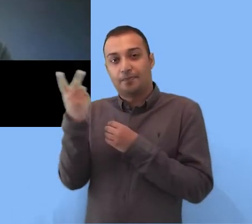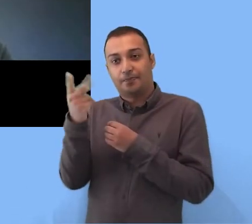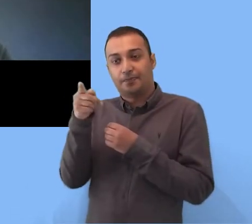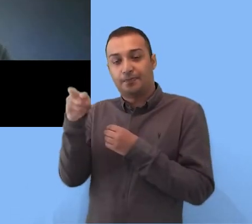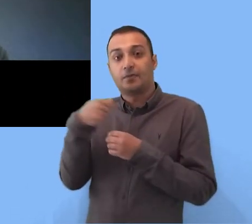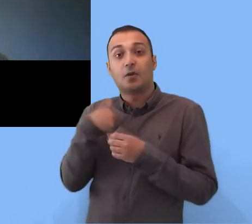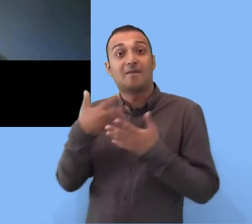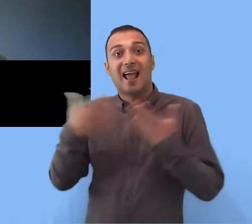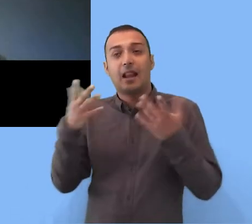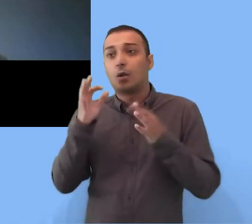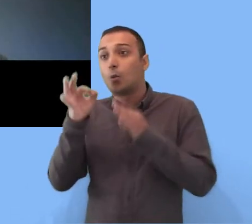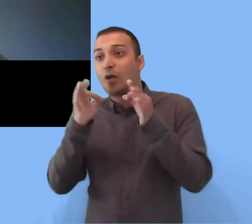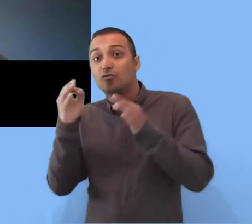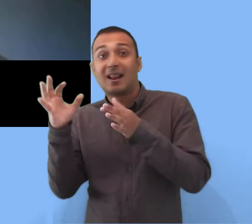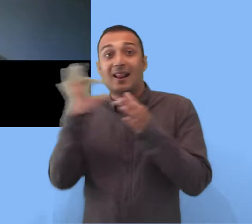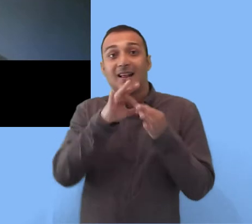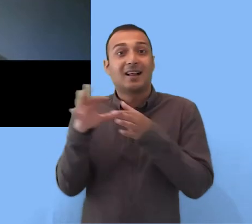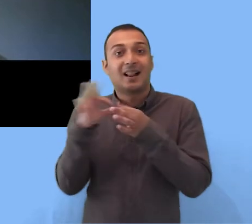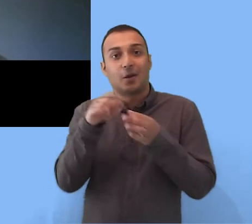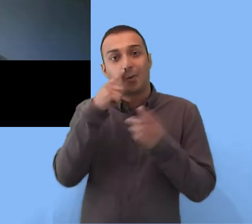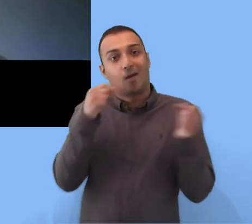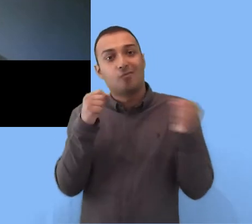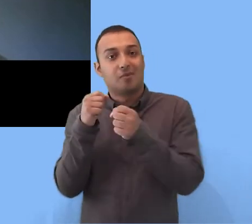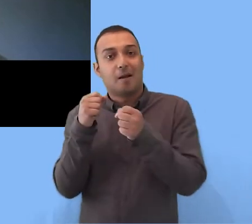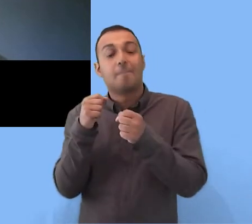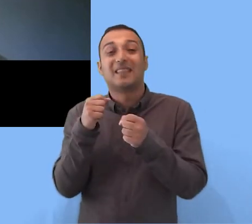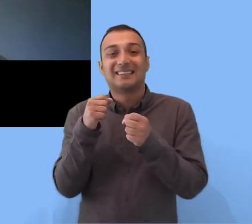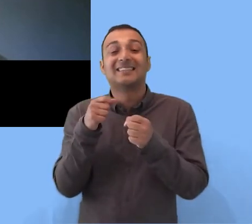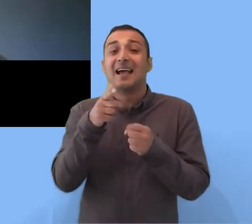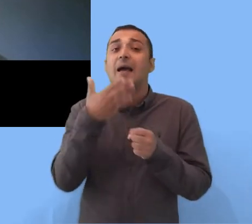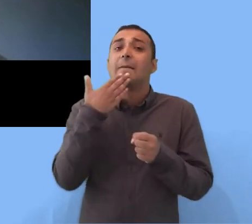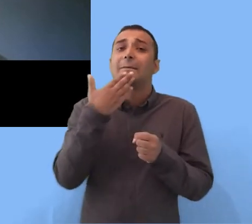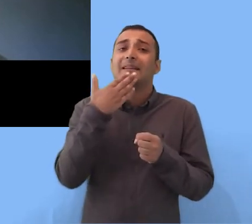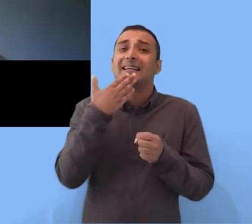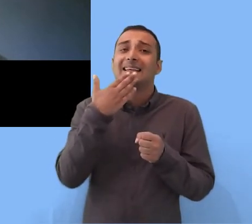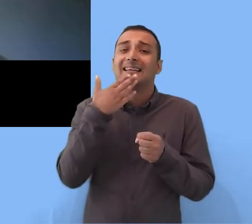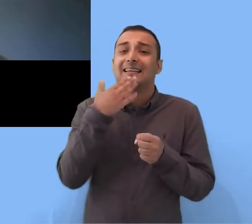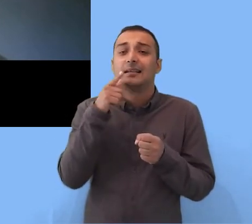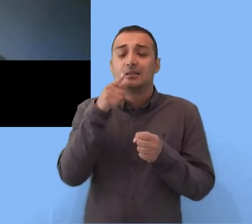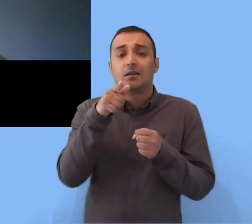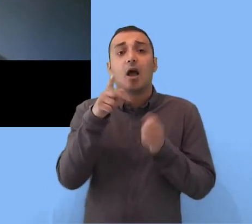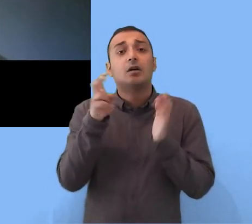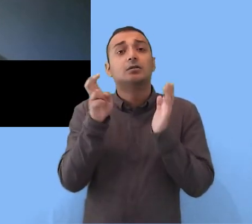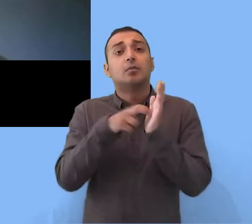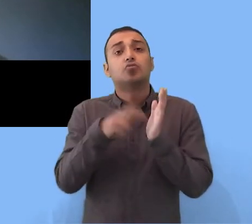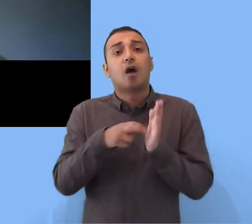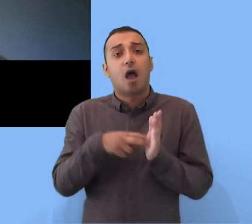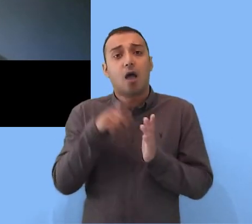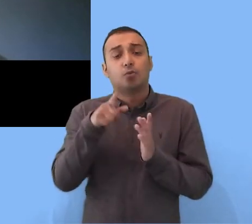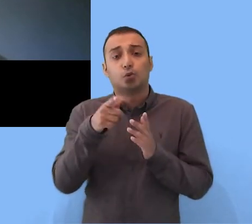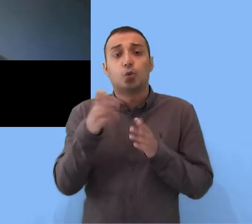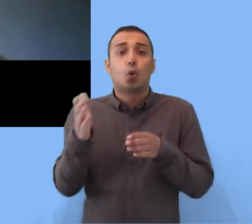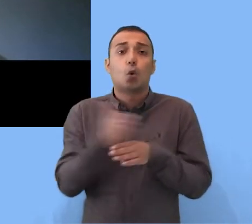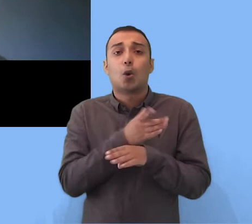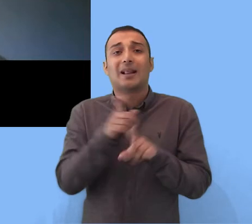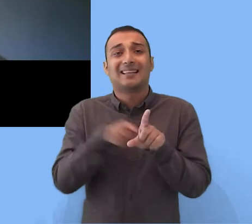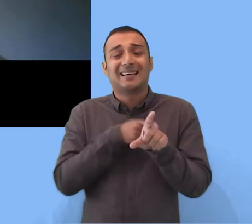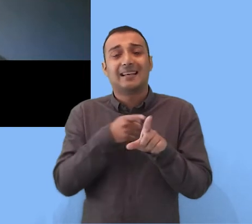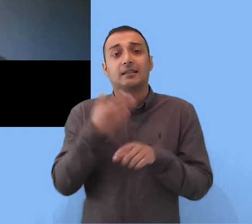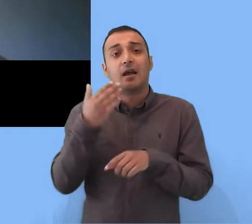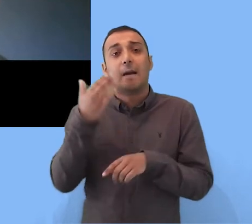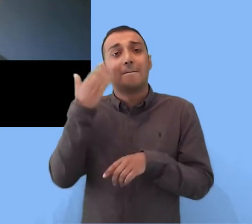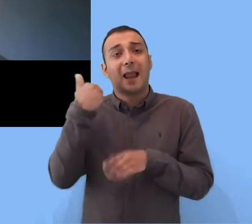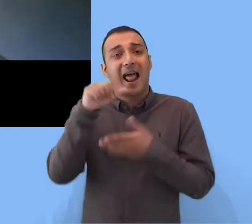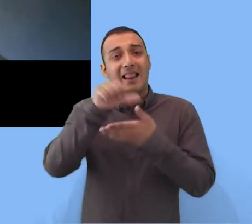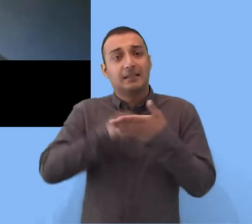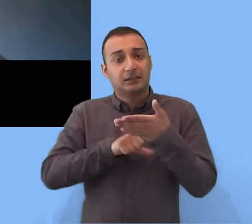back to you. If that's okay. That's cool. And people sign up to the Early Years Blacklist, subscribe to the newsletter, the Early Years Blacklist.